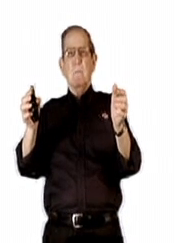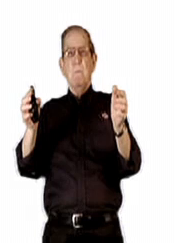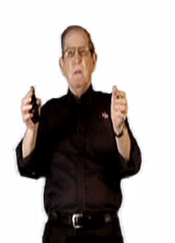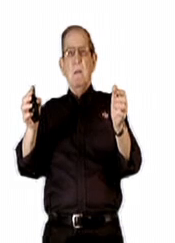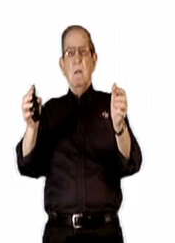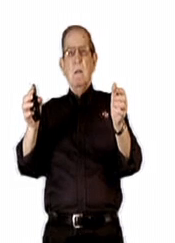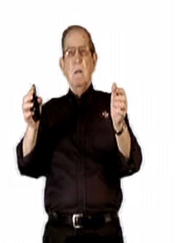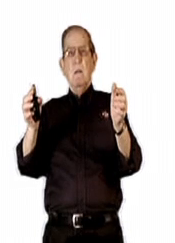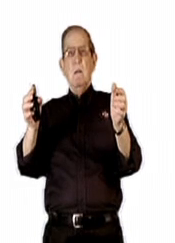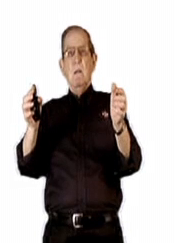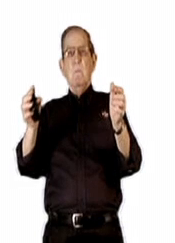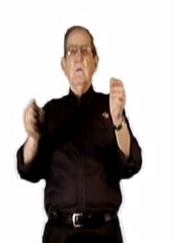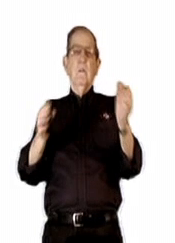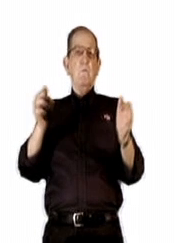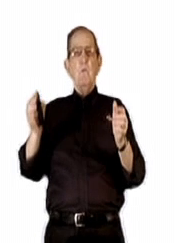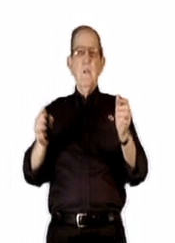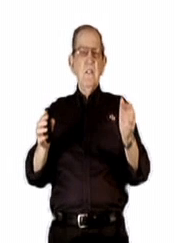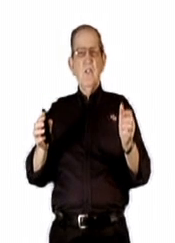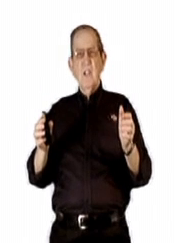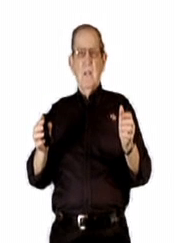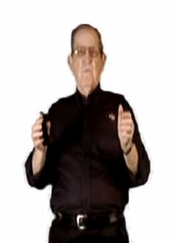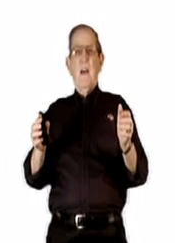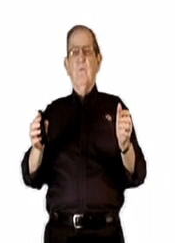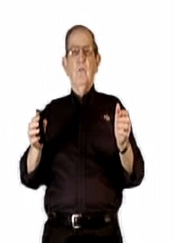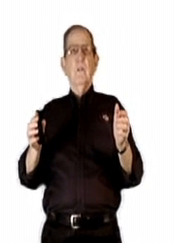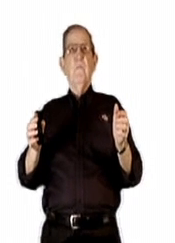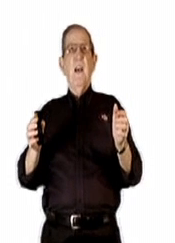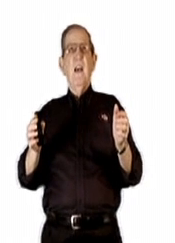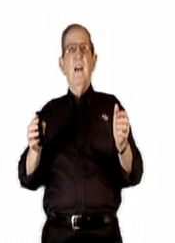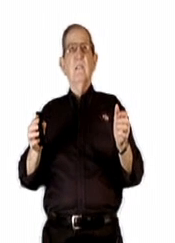immediately. But if you read